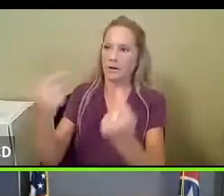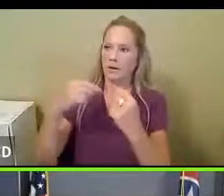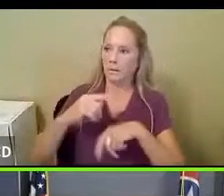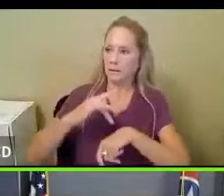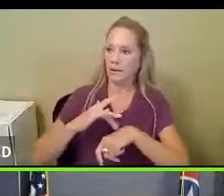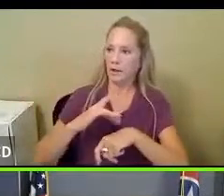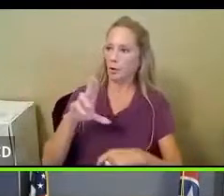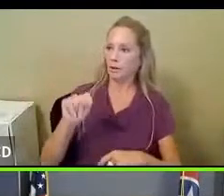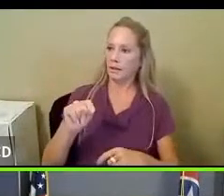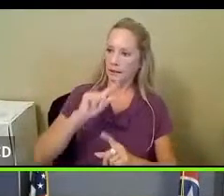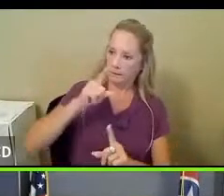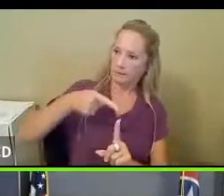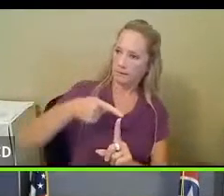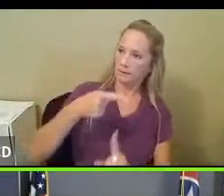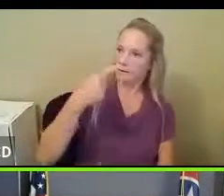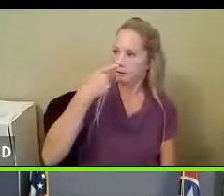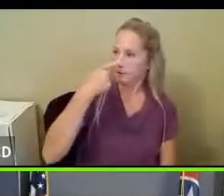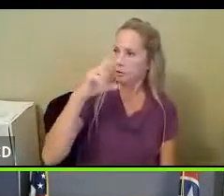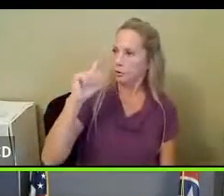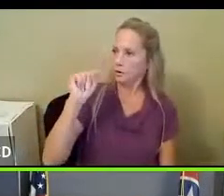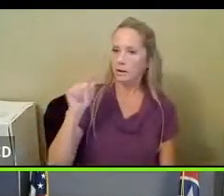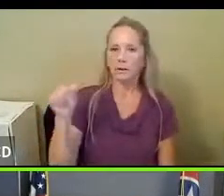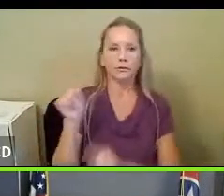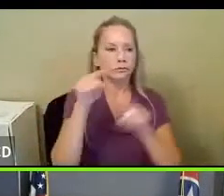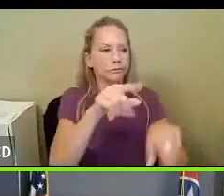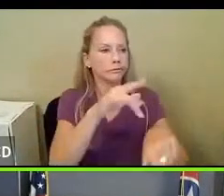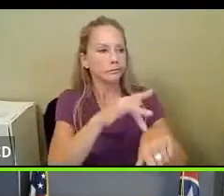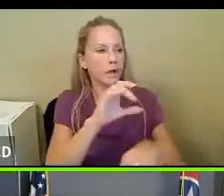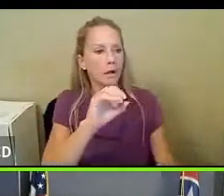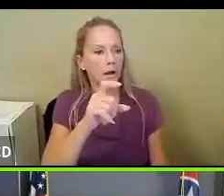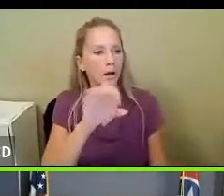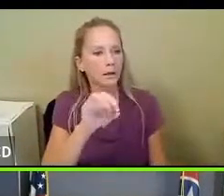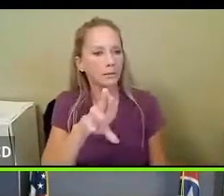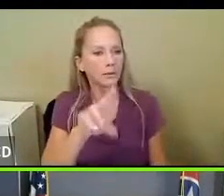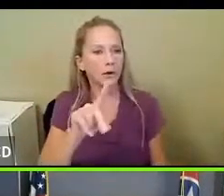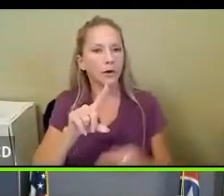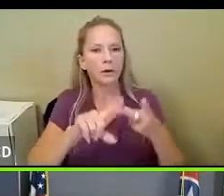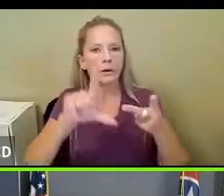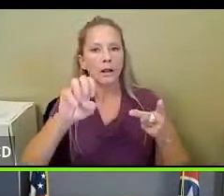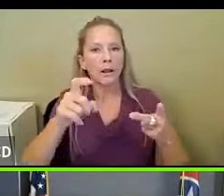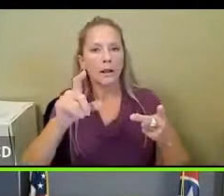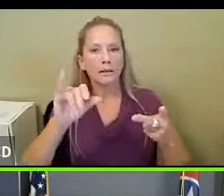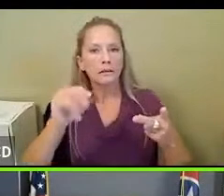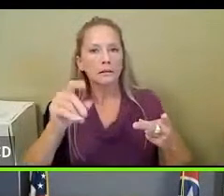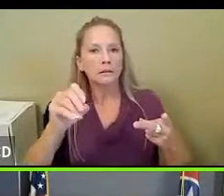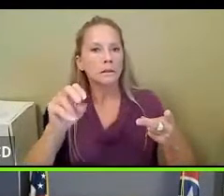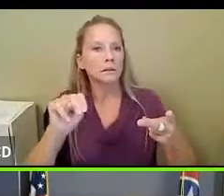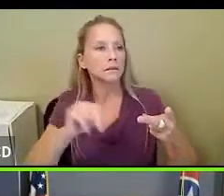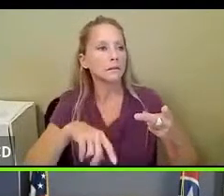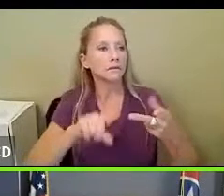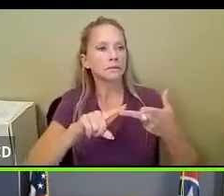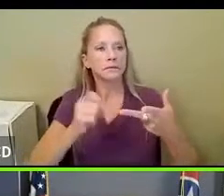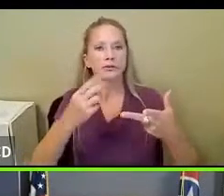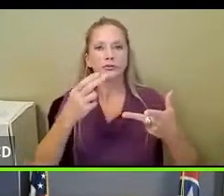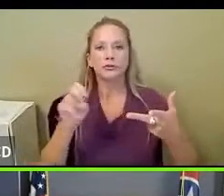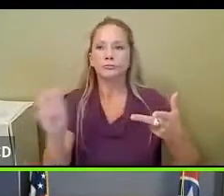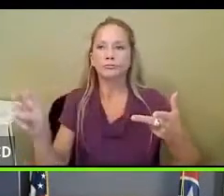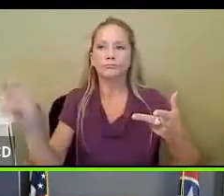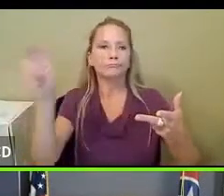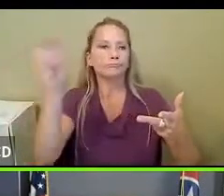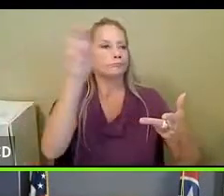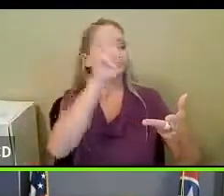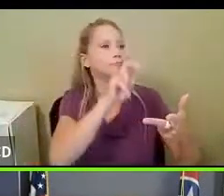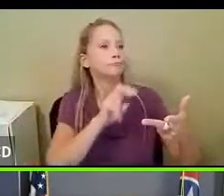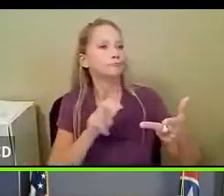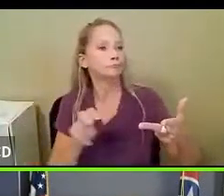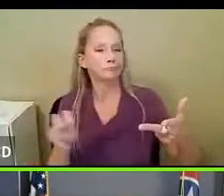Tennessee, singling us out. She's been to Oxford, she's been to Lexington, she's been all over the place.